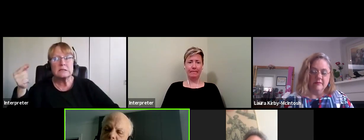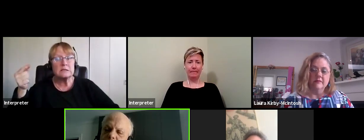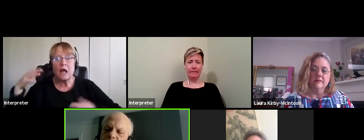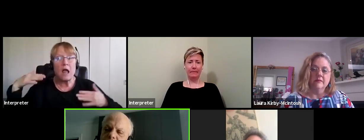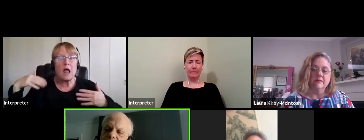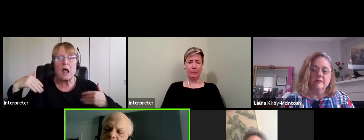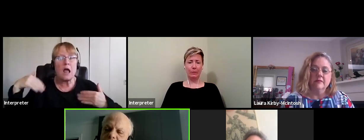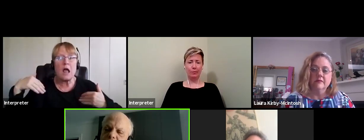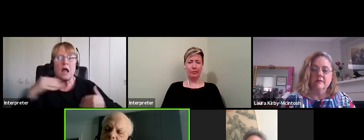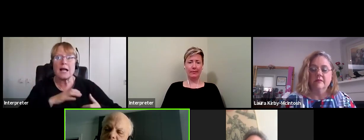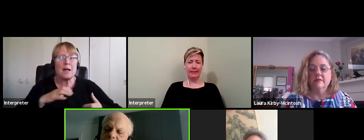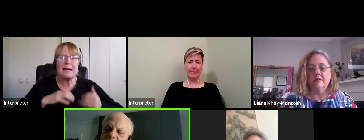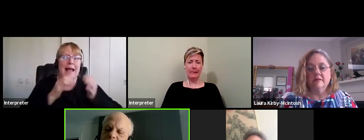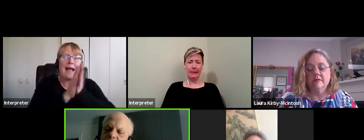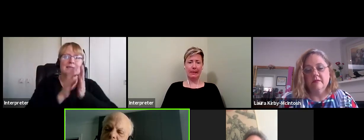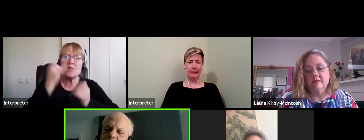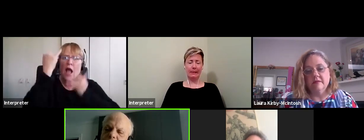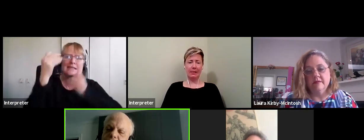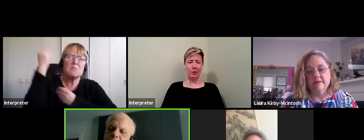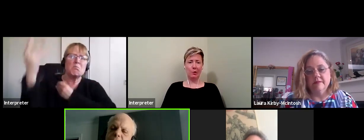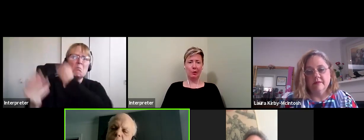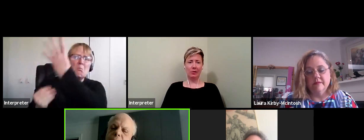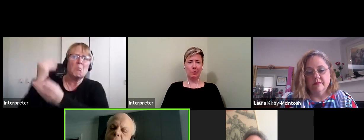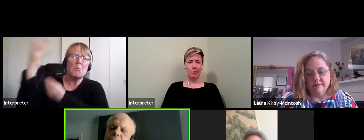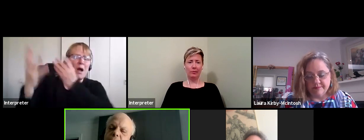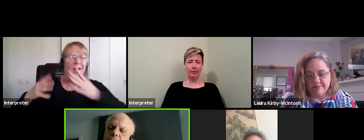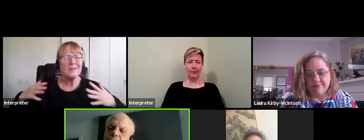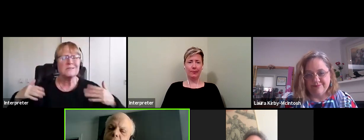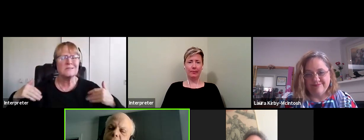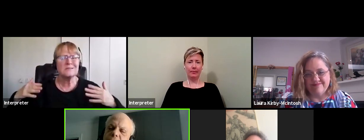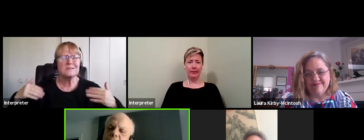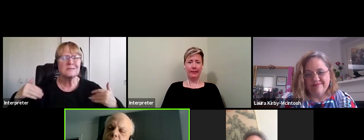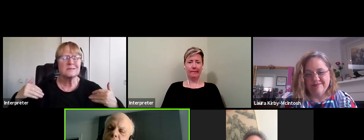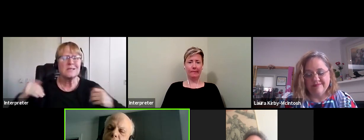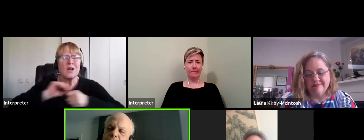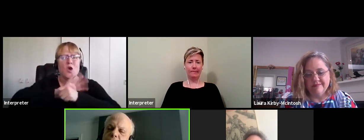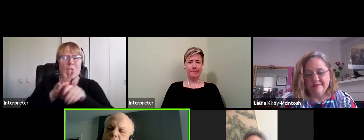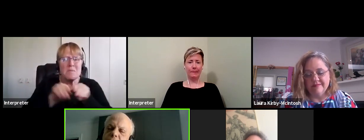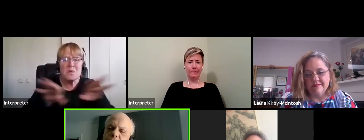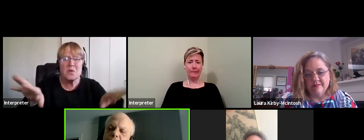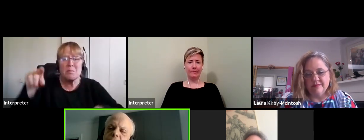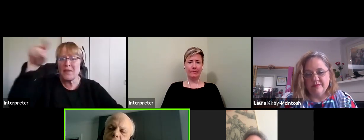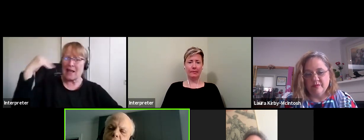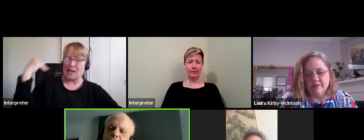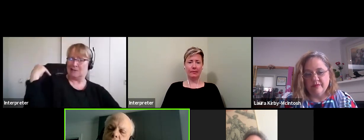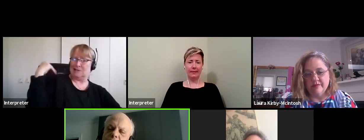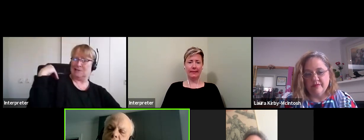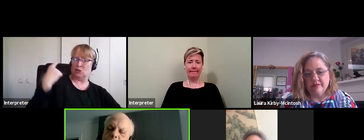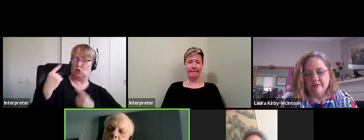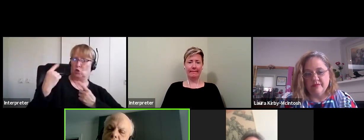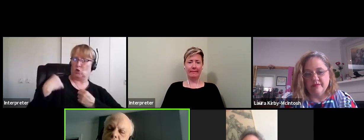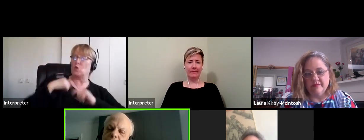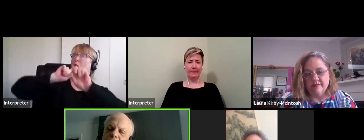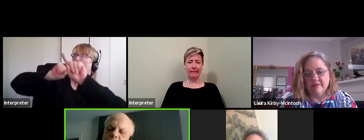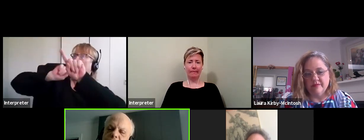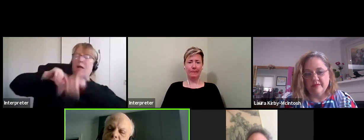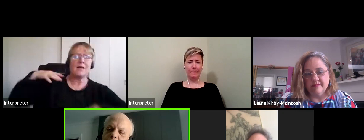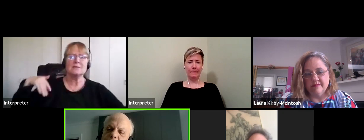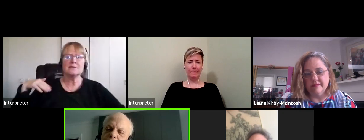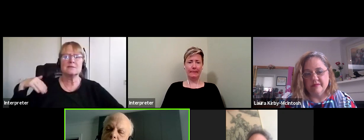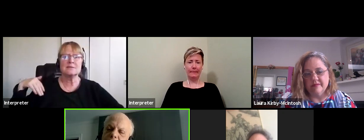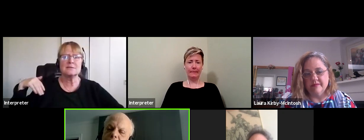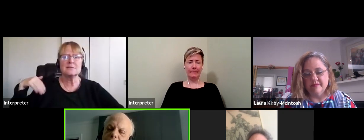our committee to just give them ideas on what they should be doing during this COVID crisis to ensure the needs of students with disabilities are met. They could